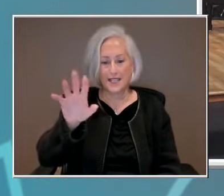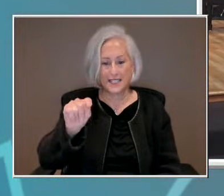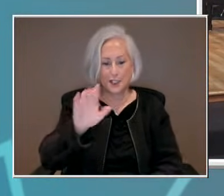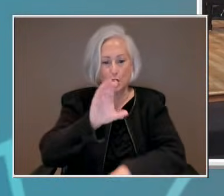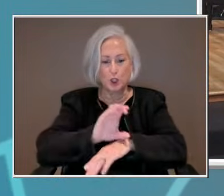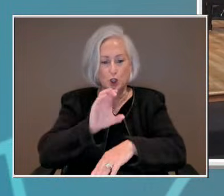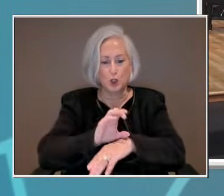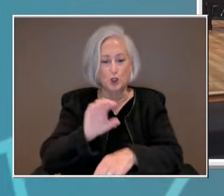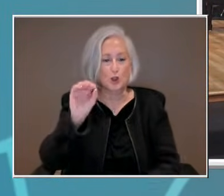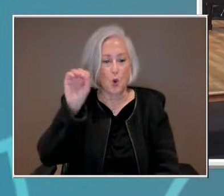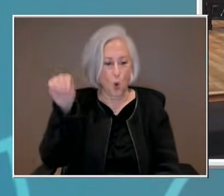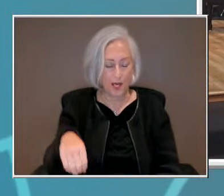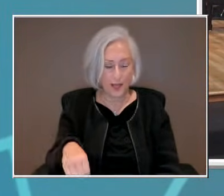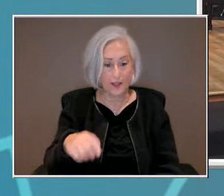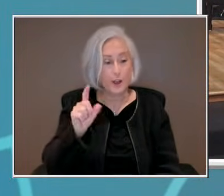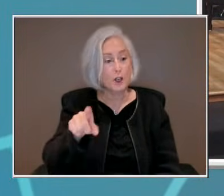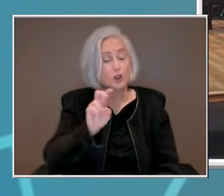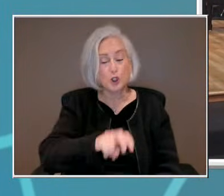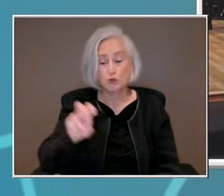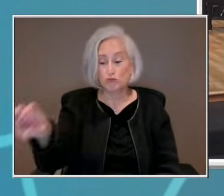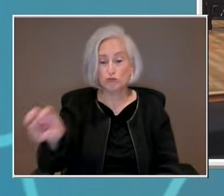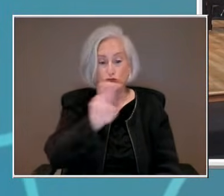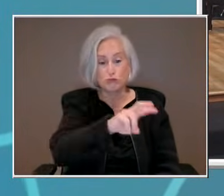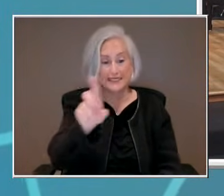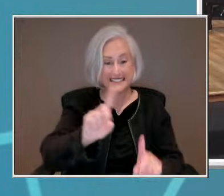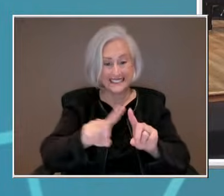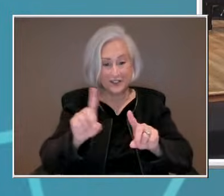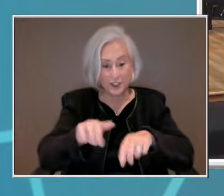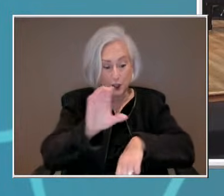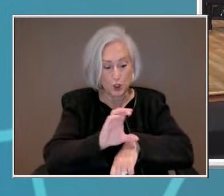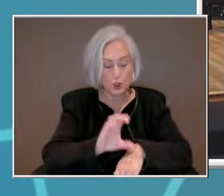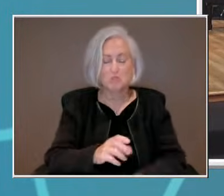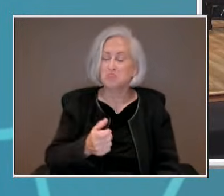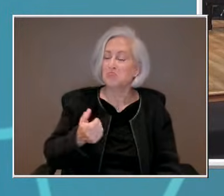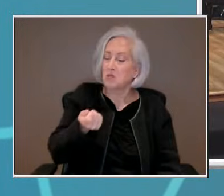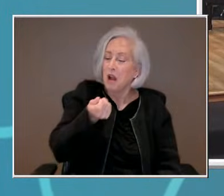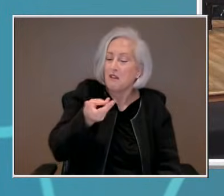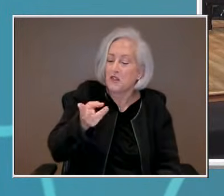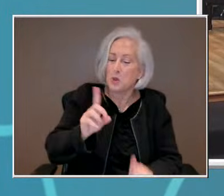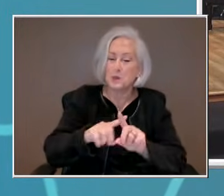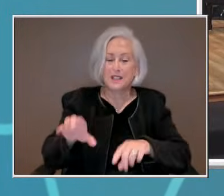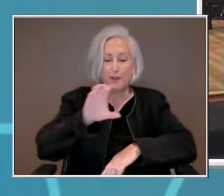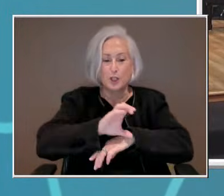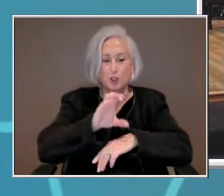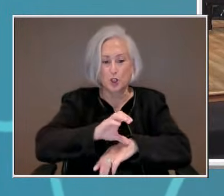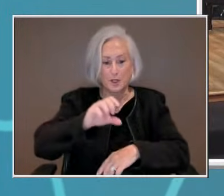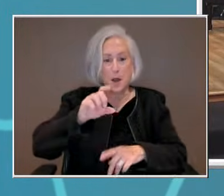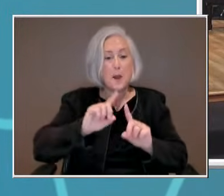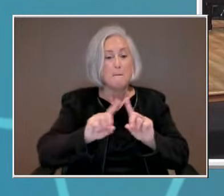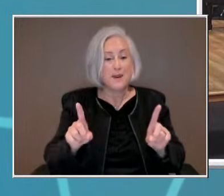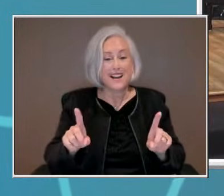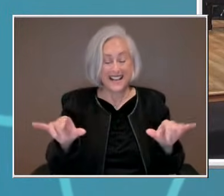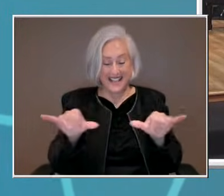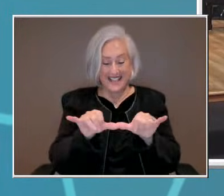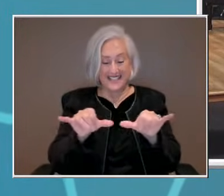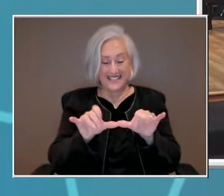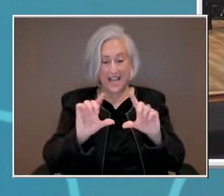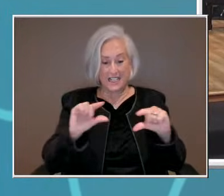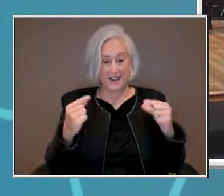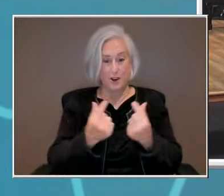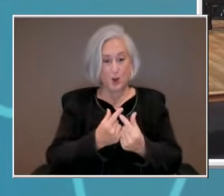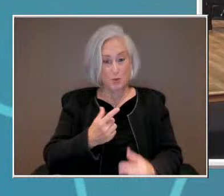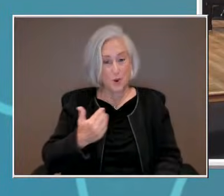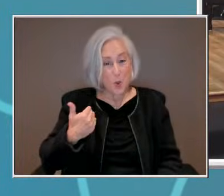to different churches and perform? We have performed at a couple different churches. Because of the size of the group, I think we have 90 members in our group